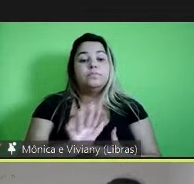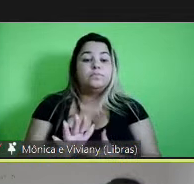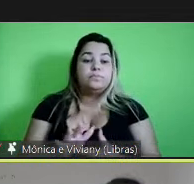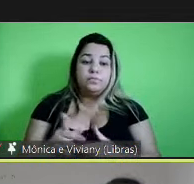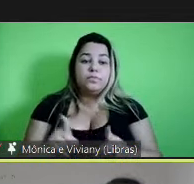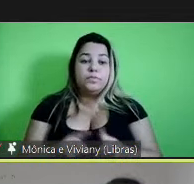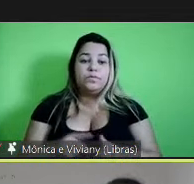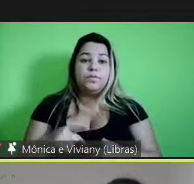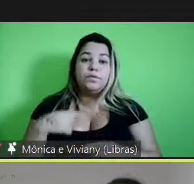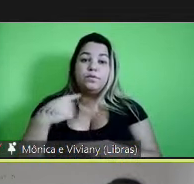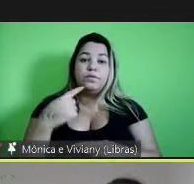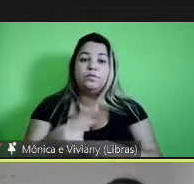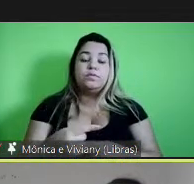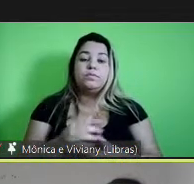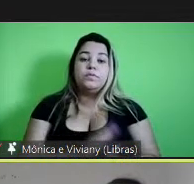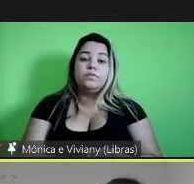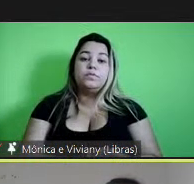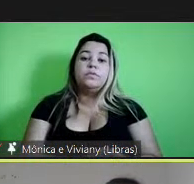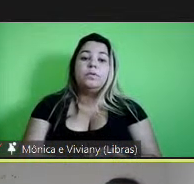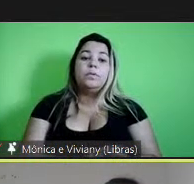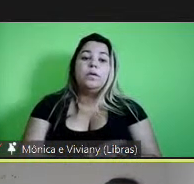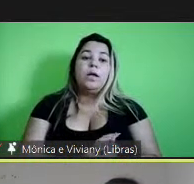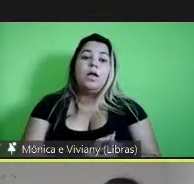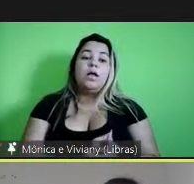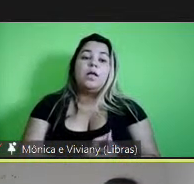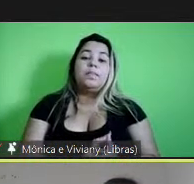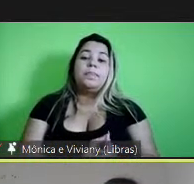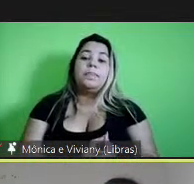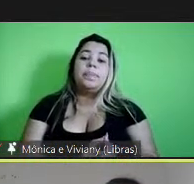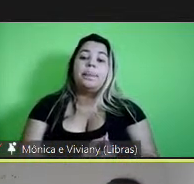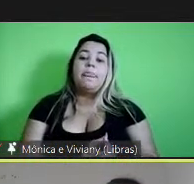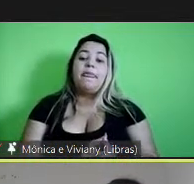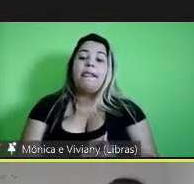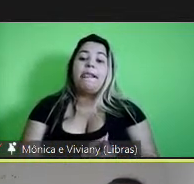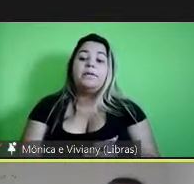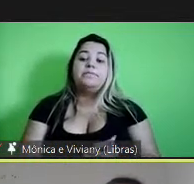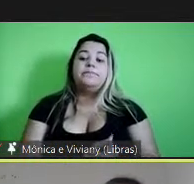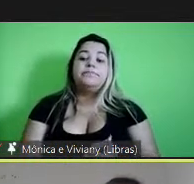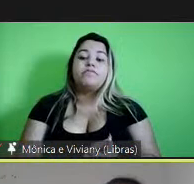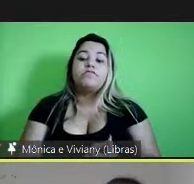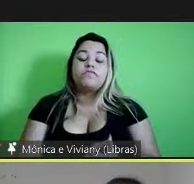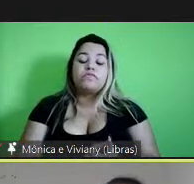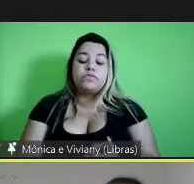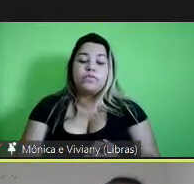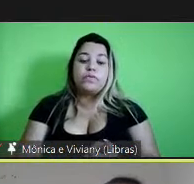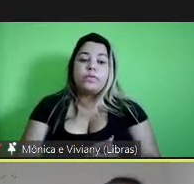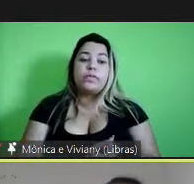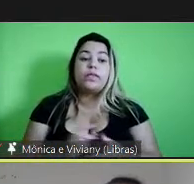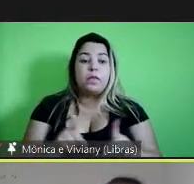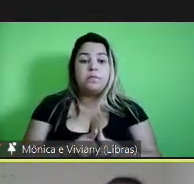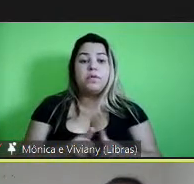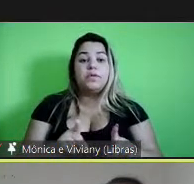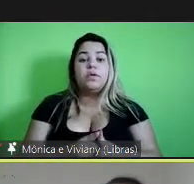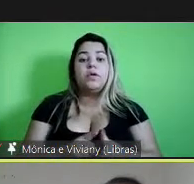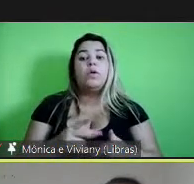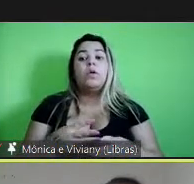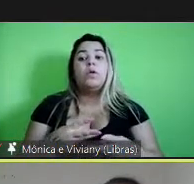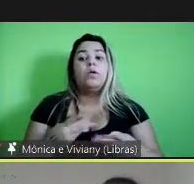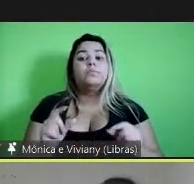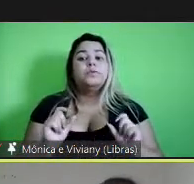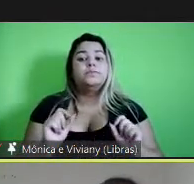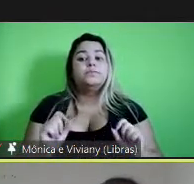and greens, as it was shown before. And now I brought some